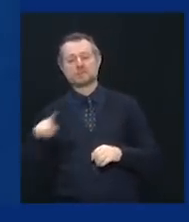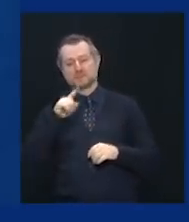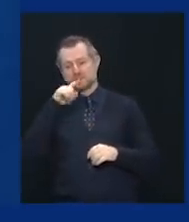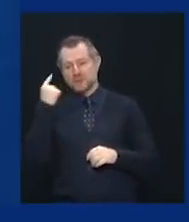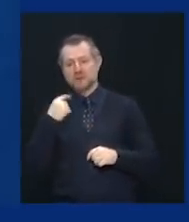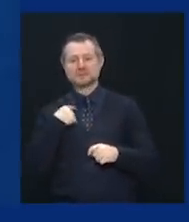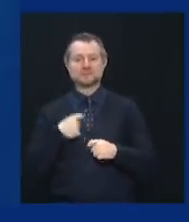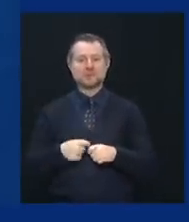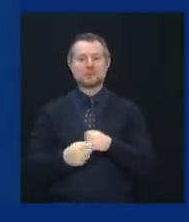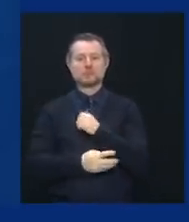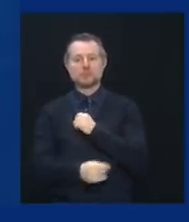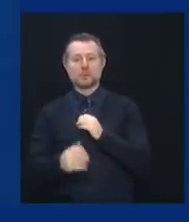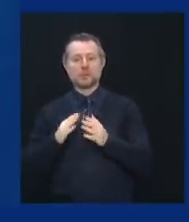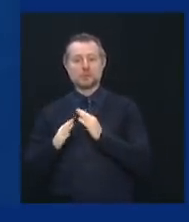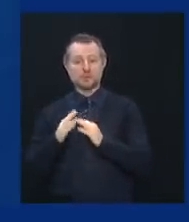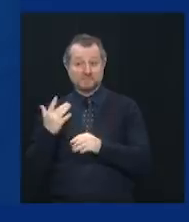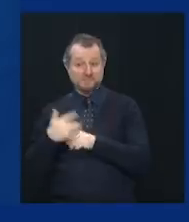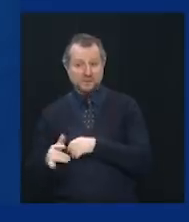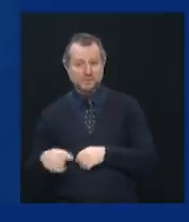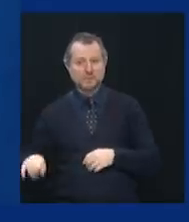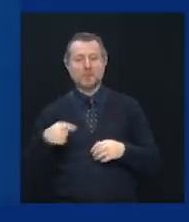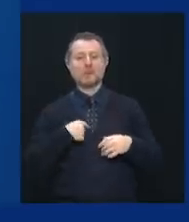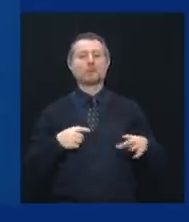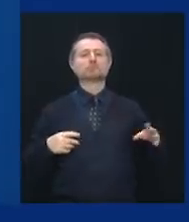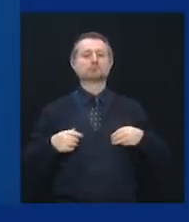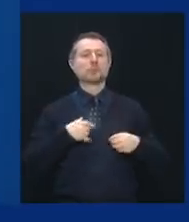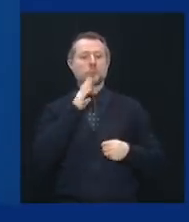the state through state efforts.